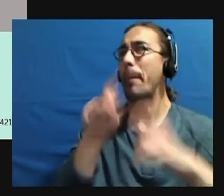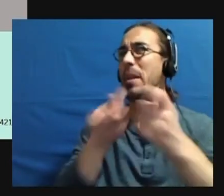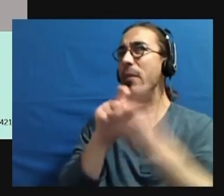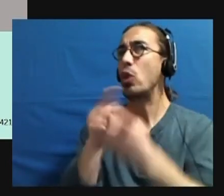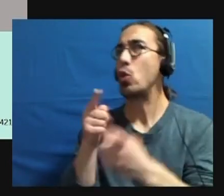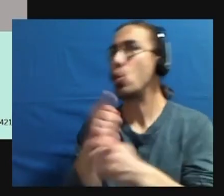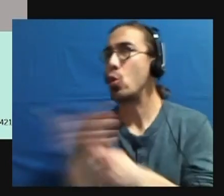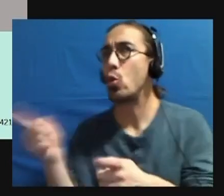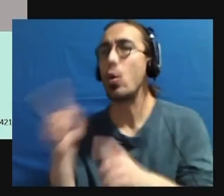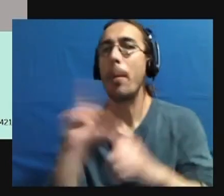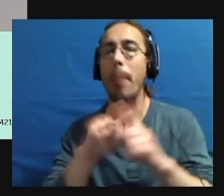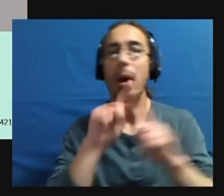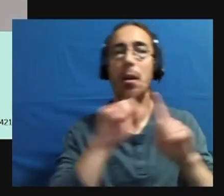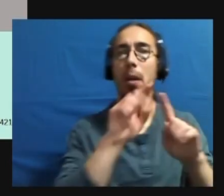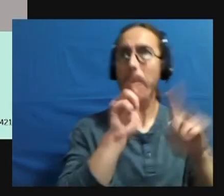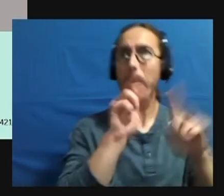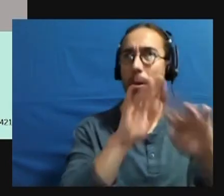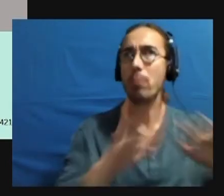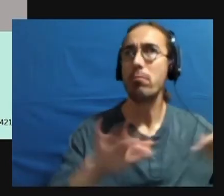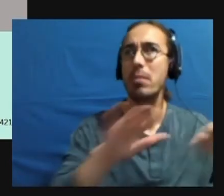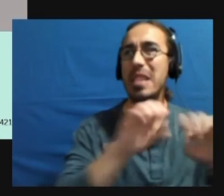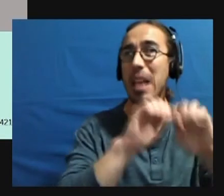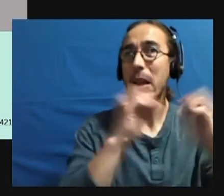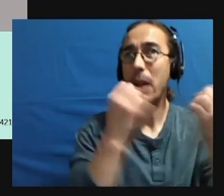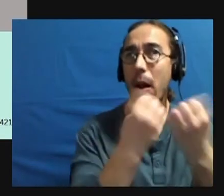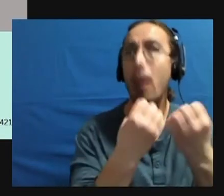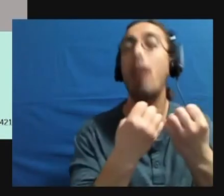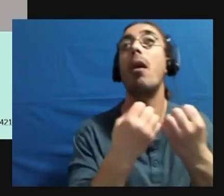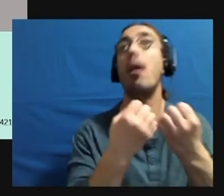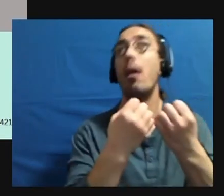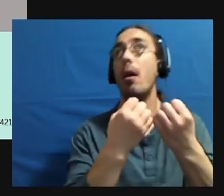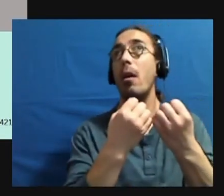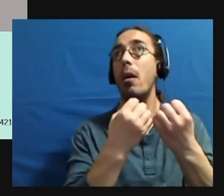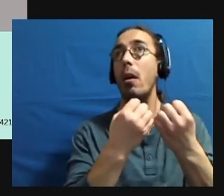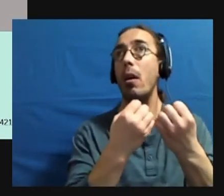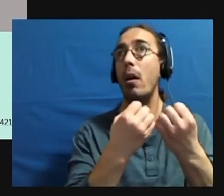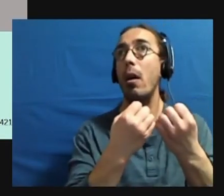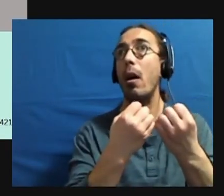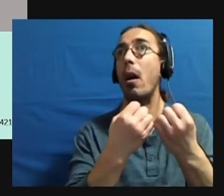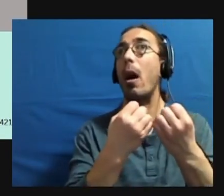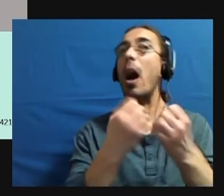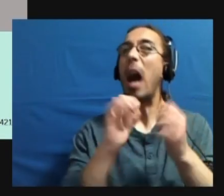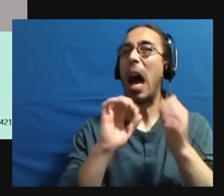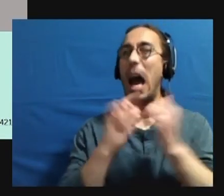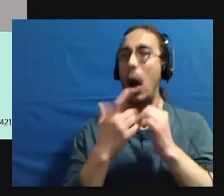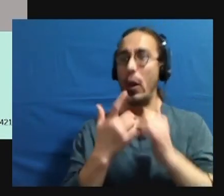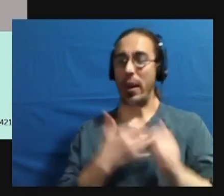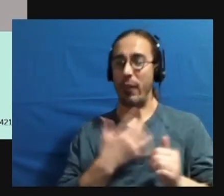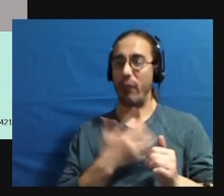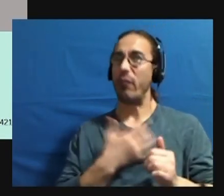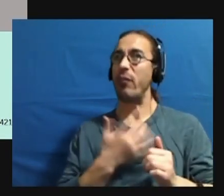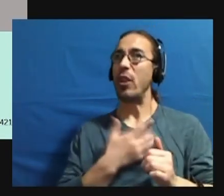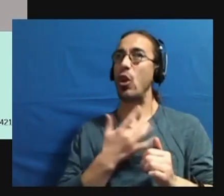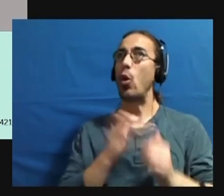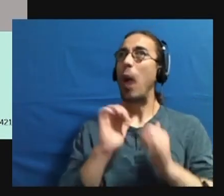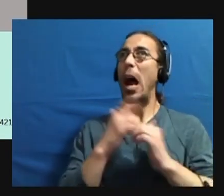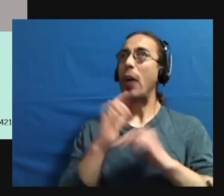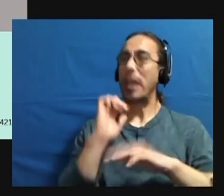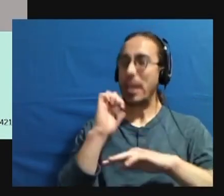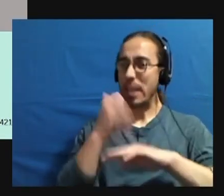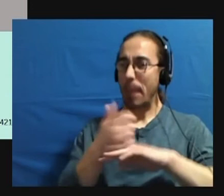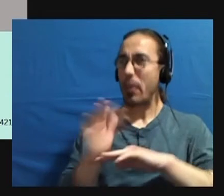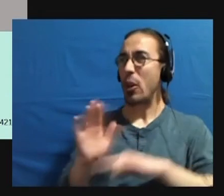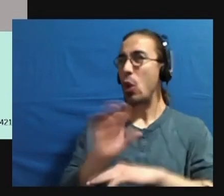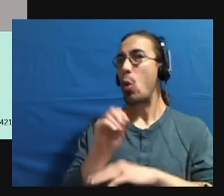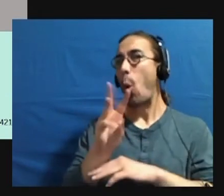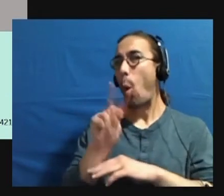of society is placing on independence. They're not wrong. They haven't made this up. And you know what